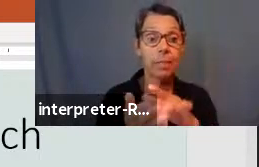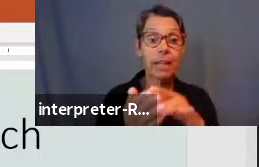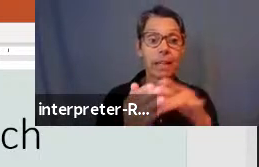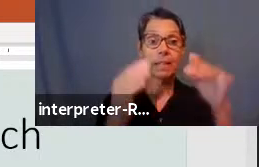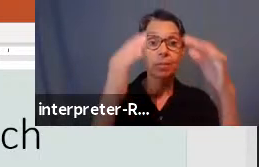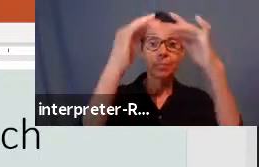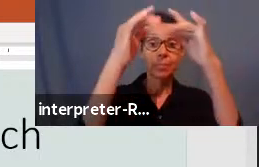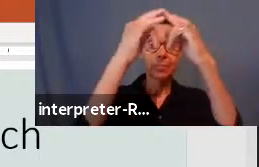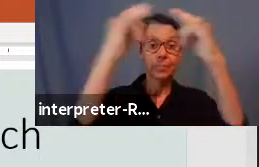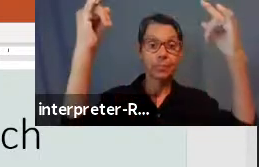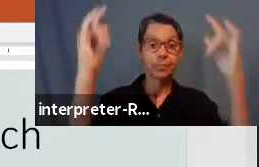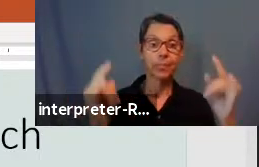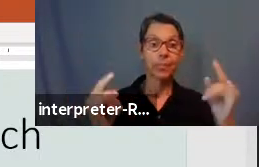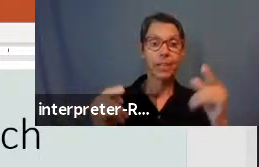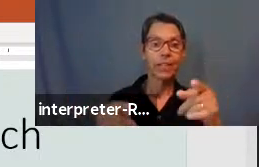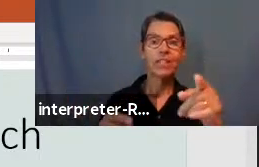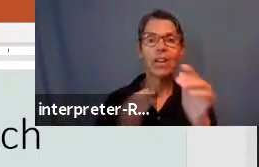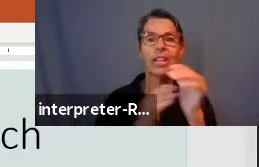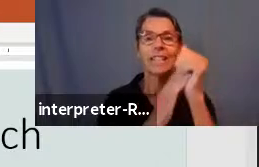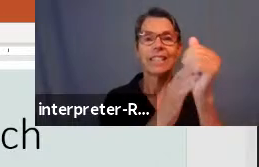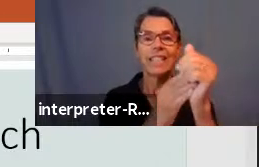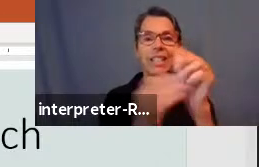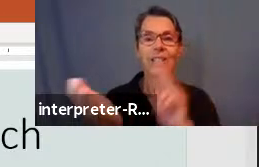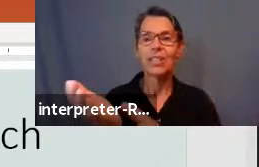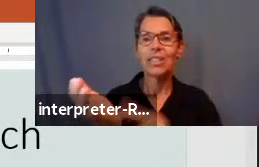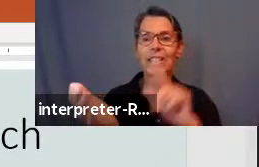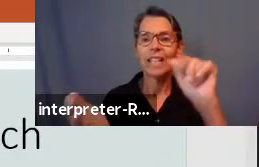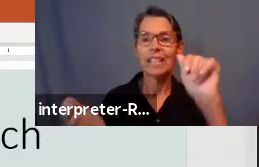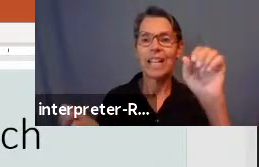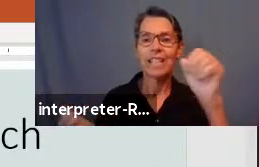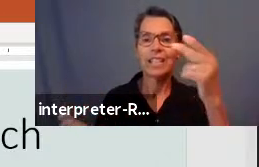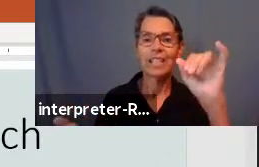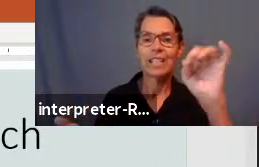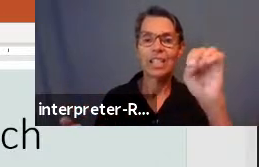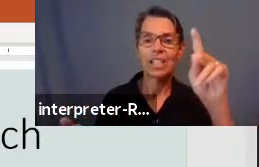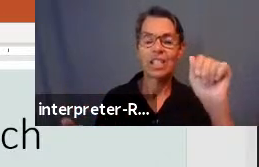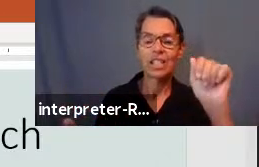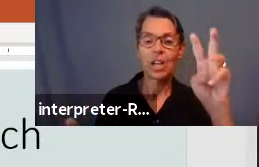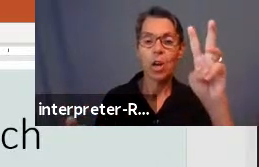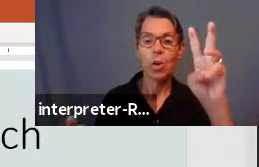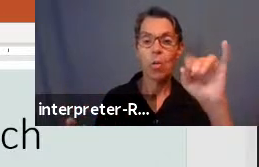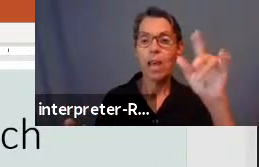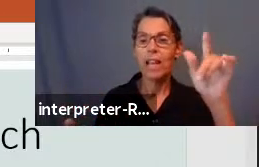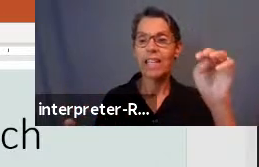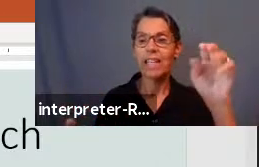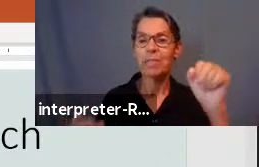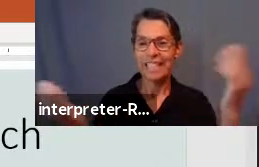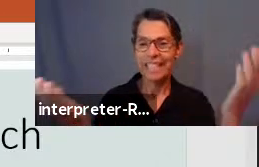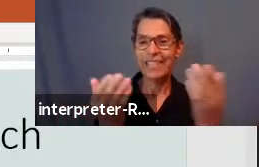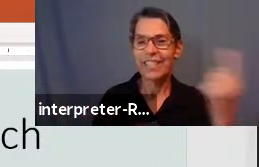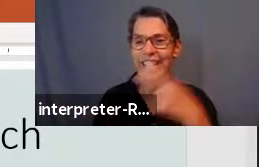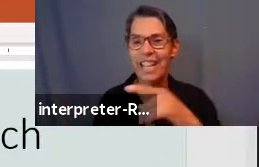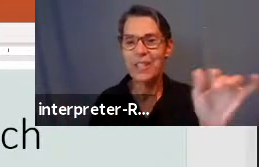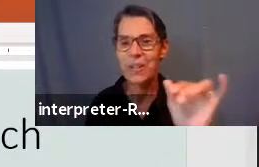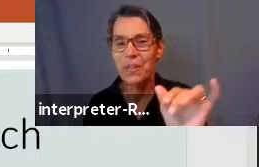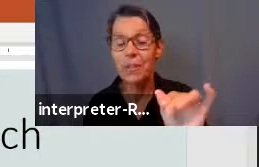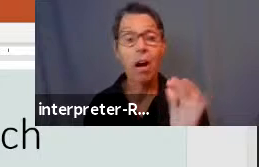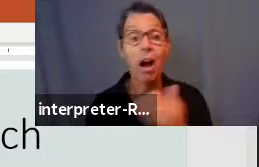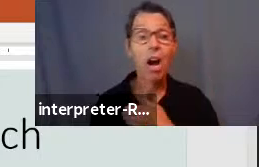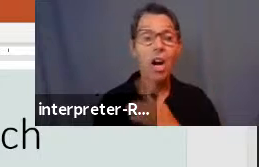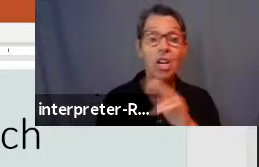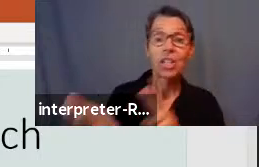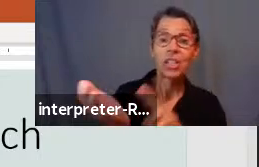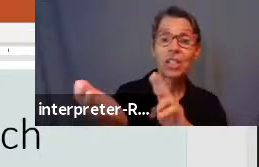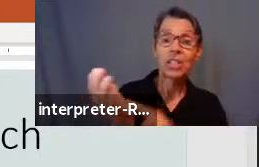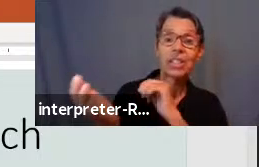COVID team lead nurse, Lashika Williams. She's on the call today too. And our nursing staff has been absolutely amazing